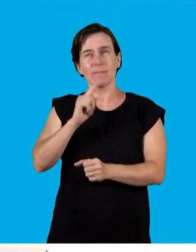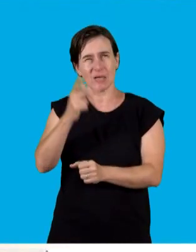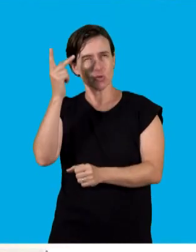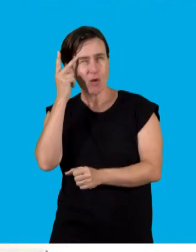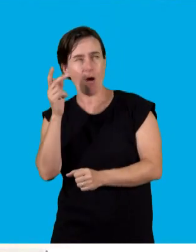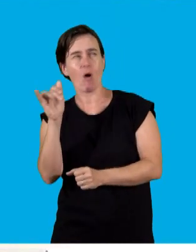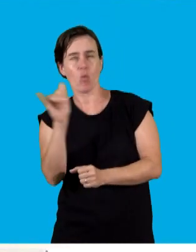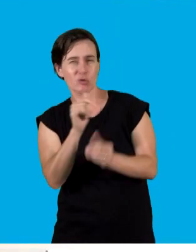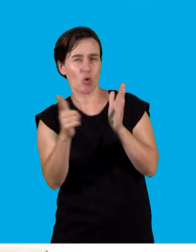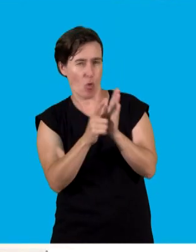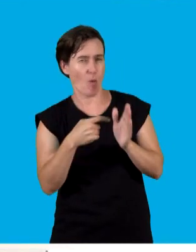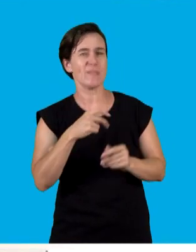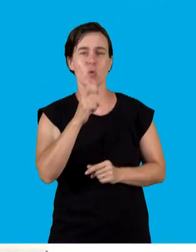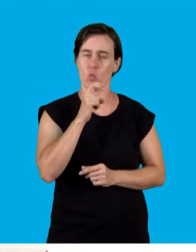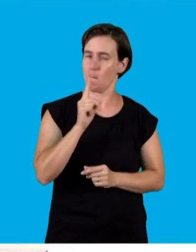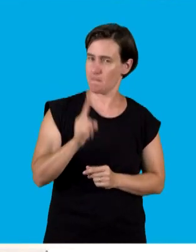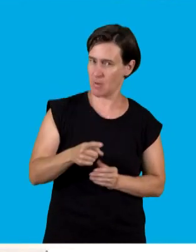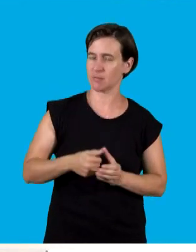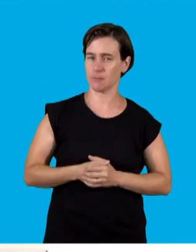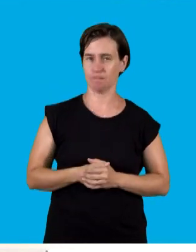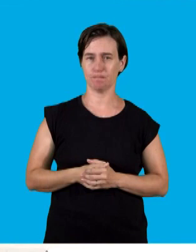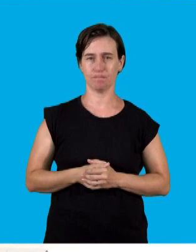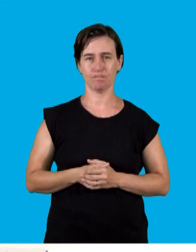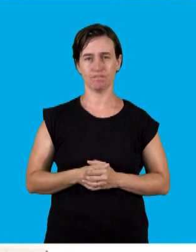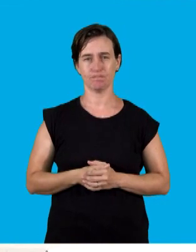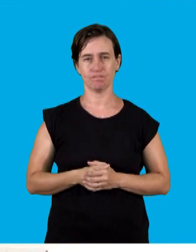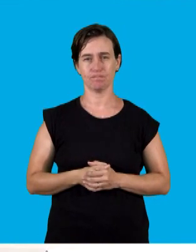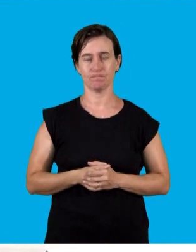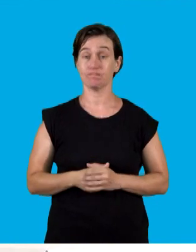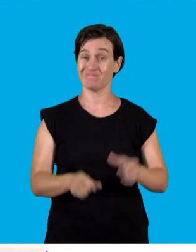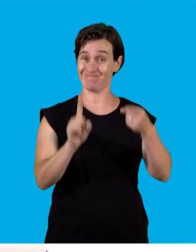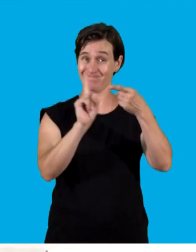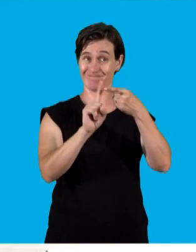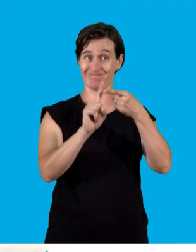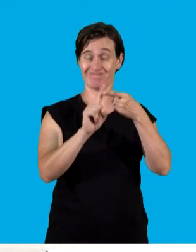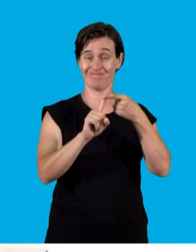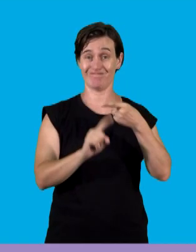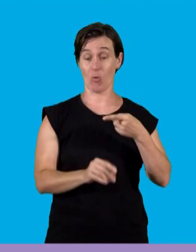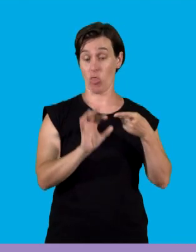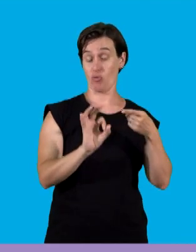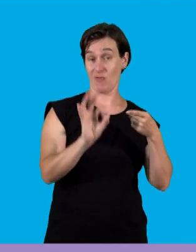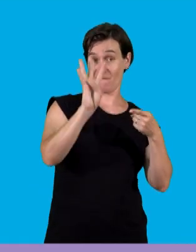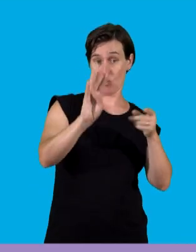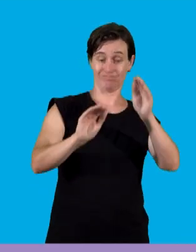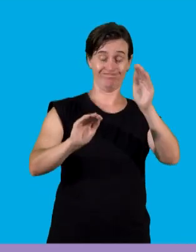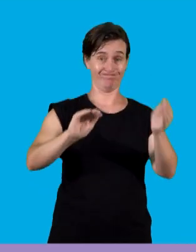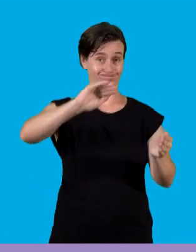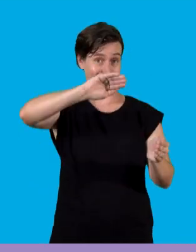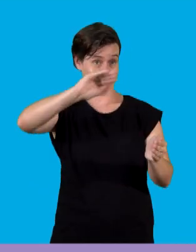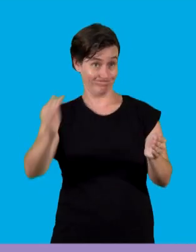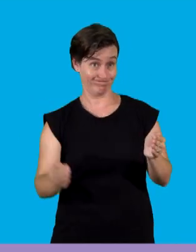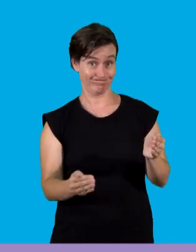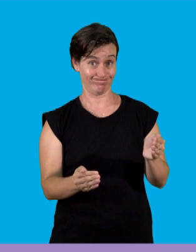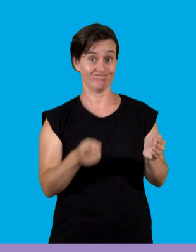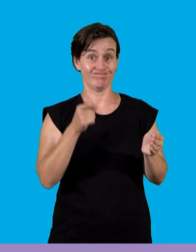knowledge to figure out what to do or how to calculate it. Let's look at the first one there. Now we have 3